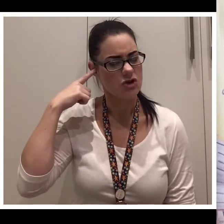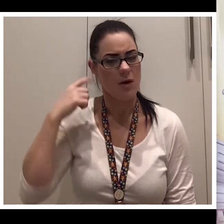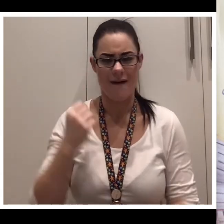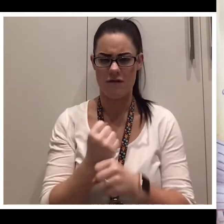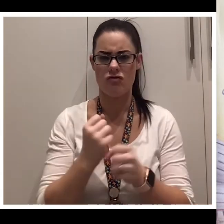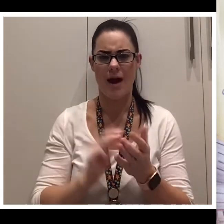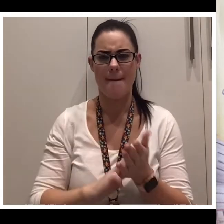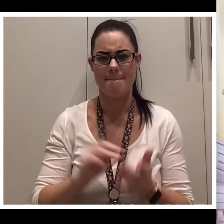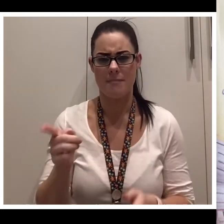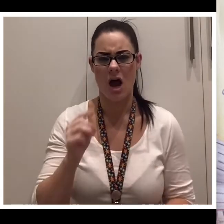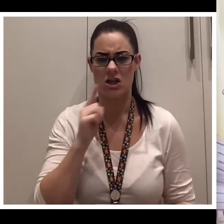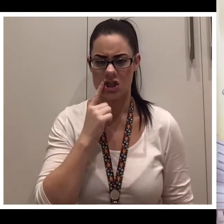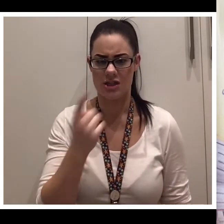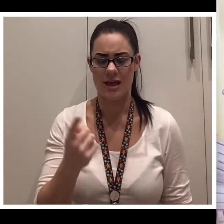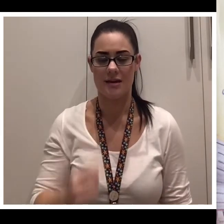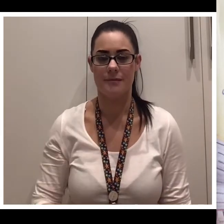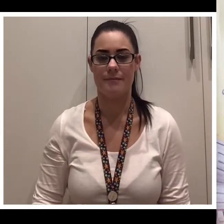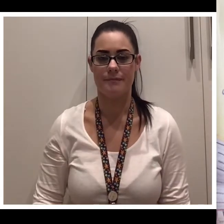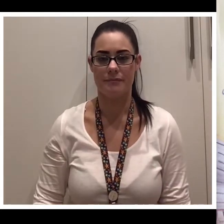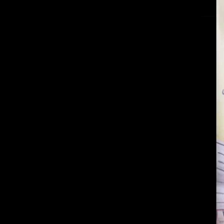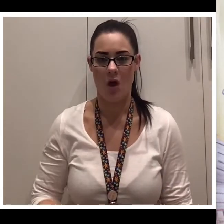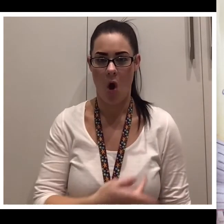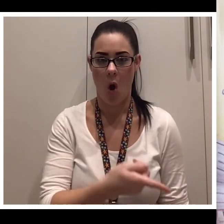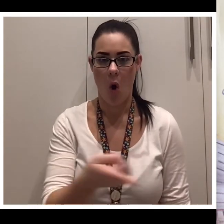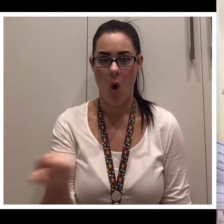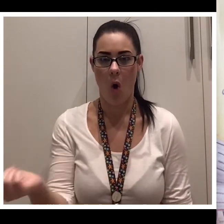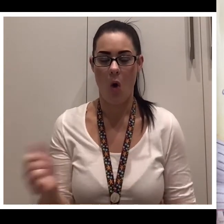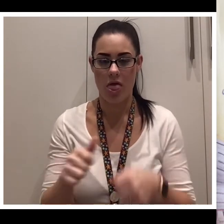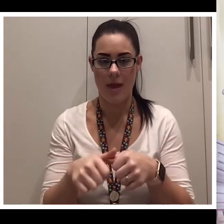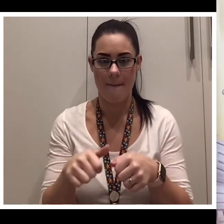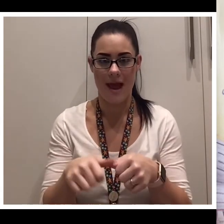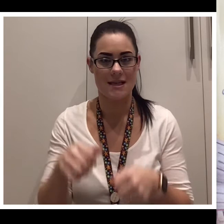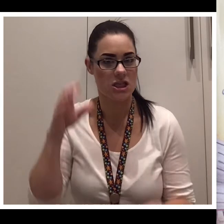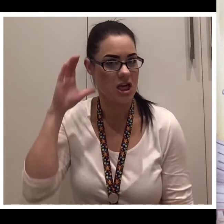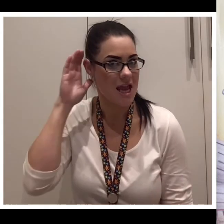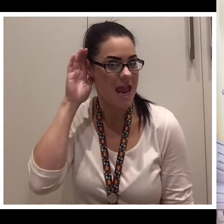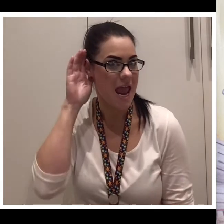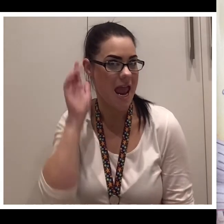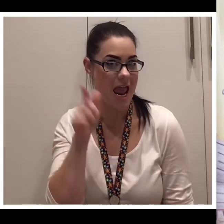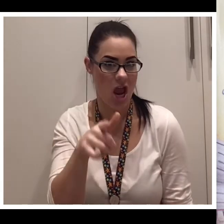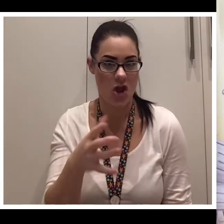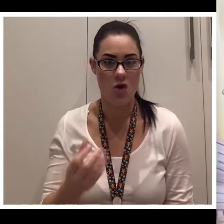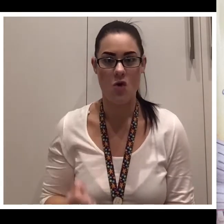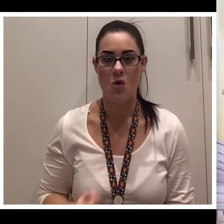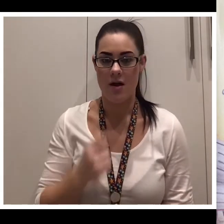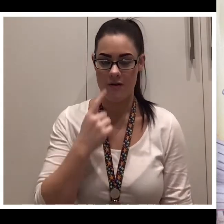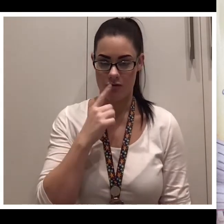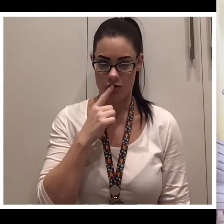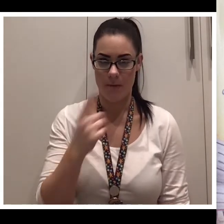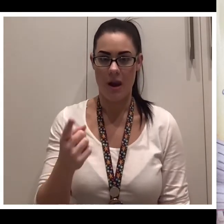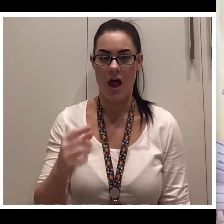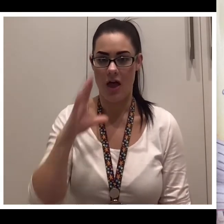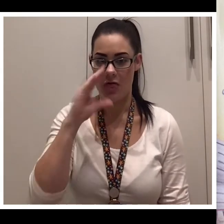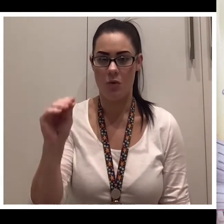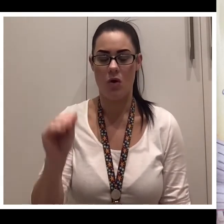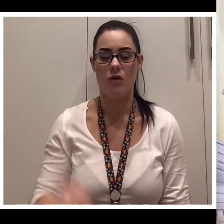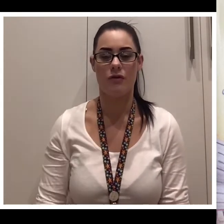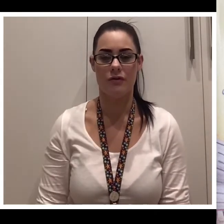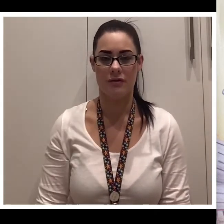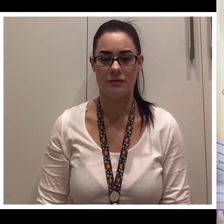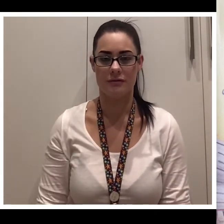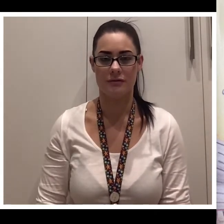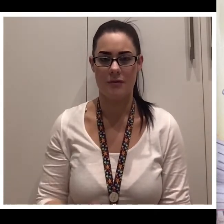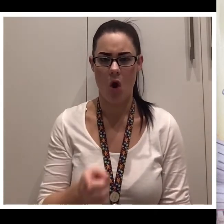said. "All the better to hear you with, my dear," replied the wolf.